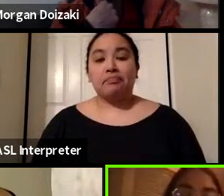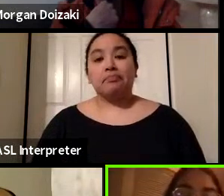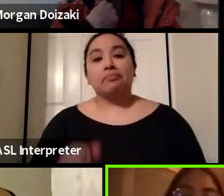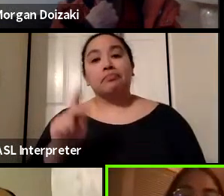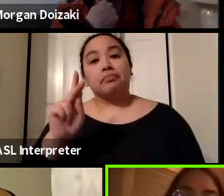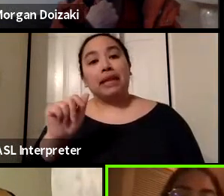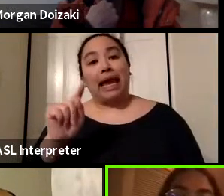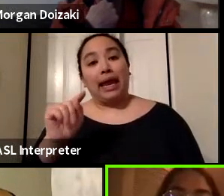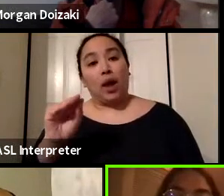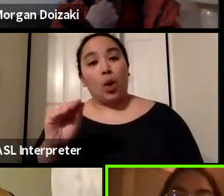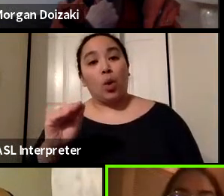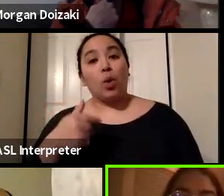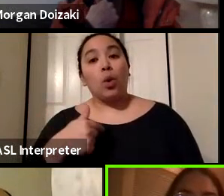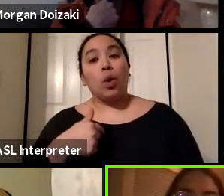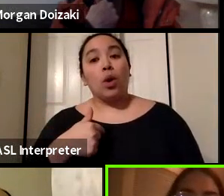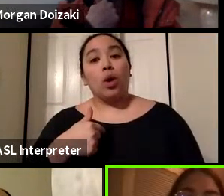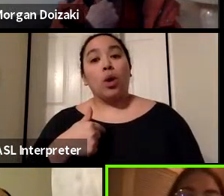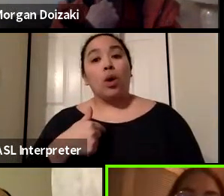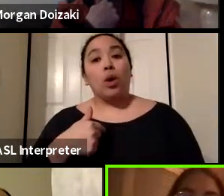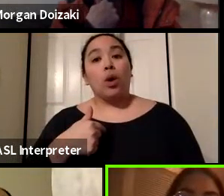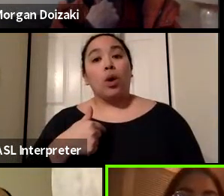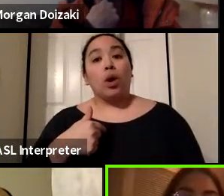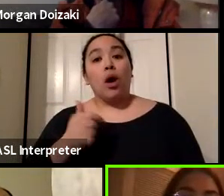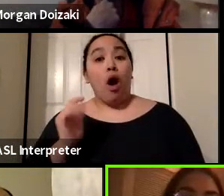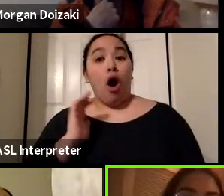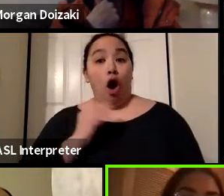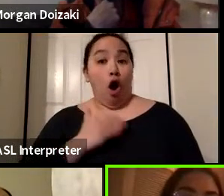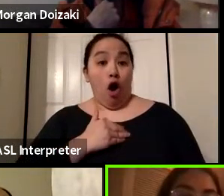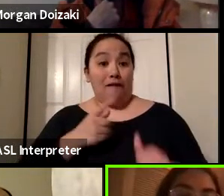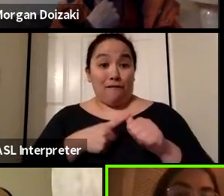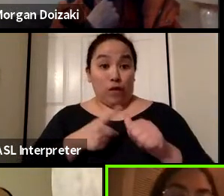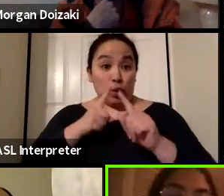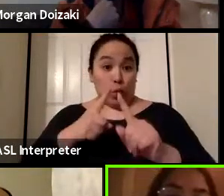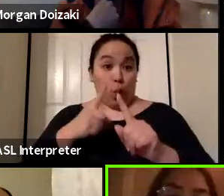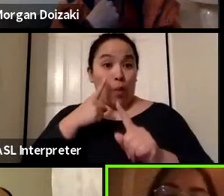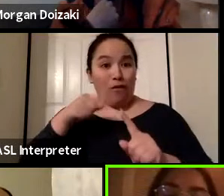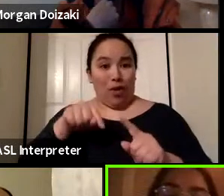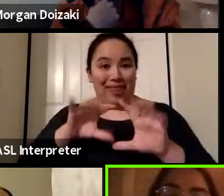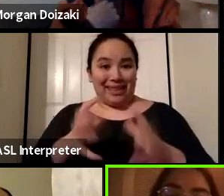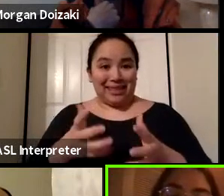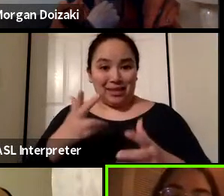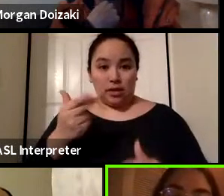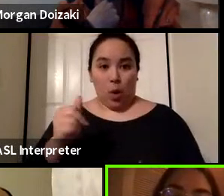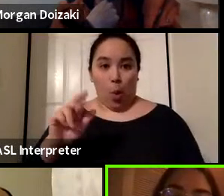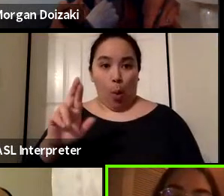Yeah, so initially our goal was 12 for this cohort for the year,